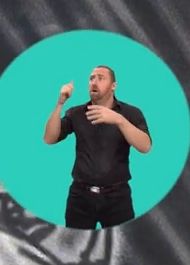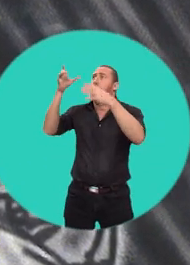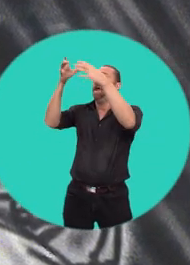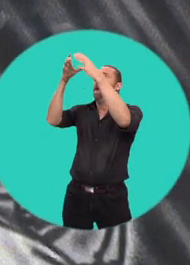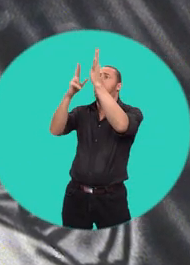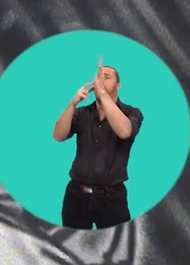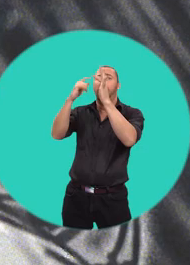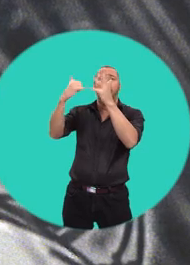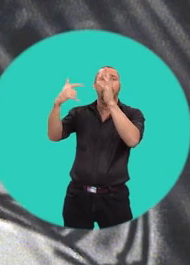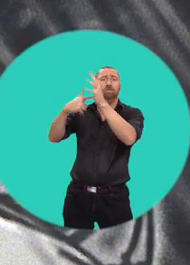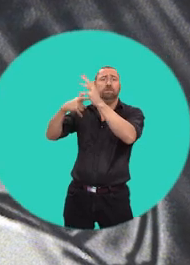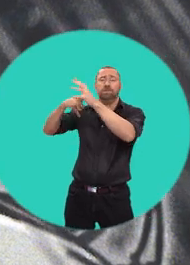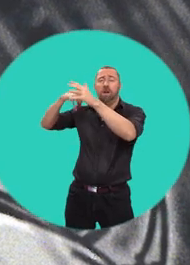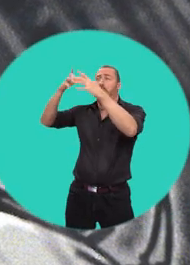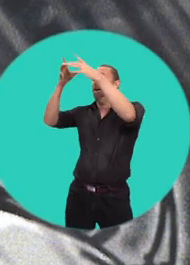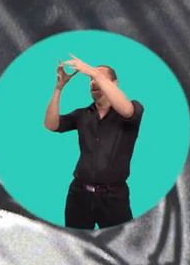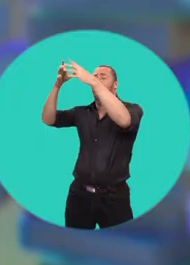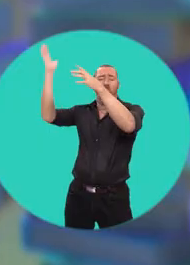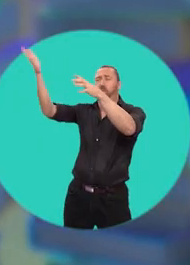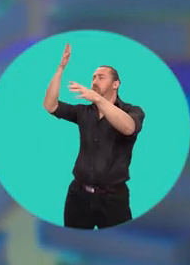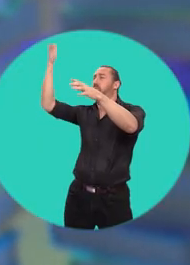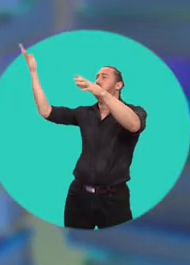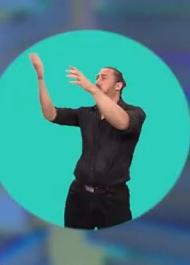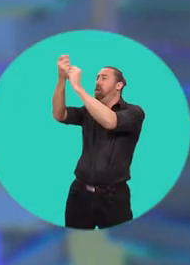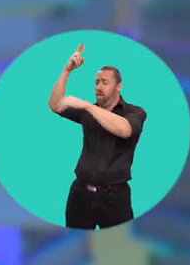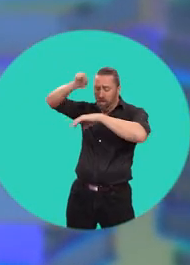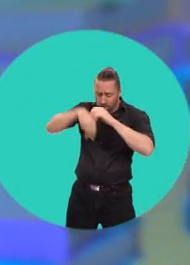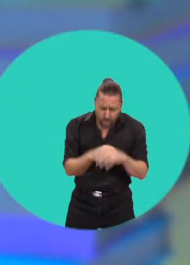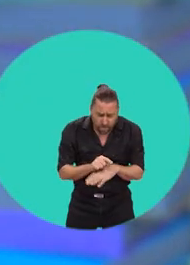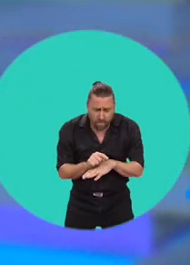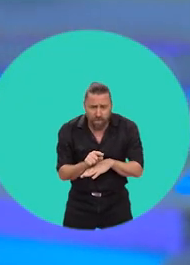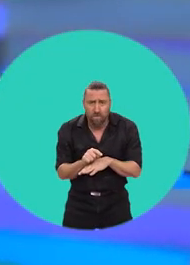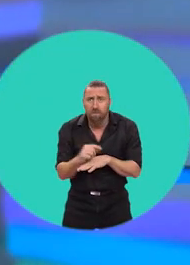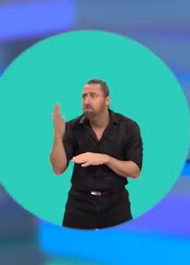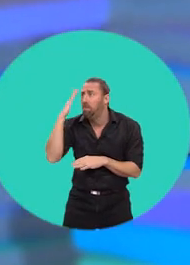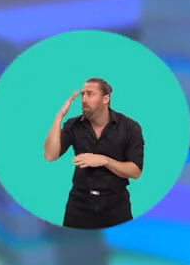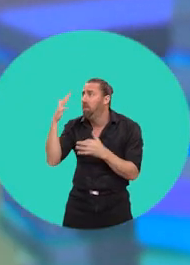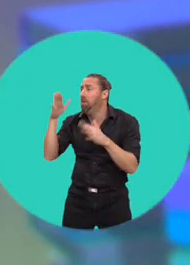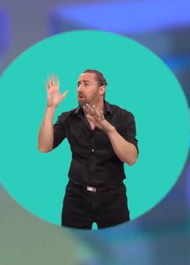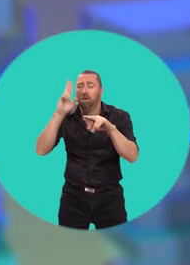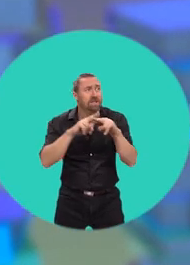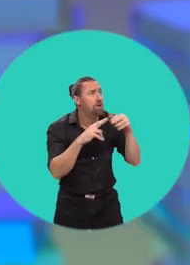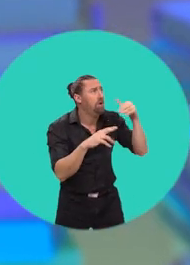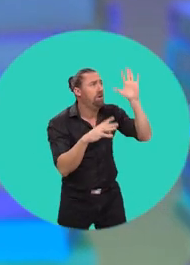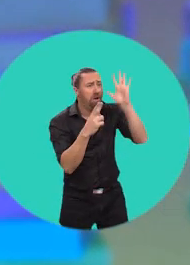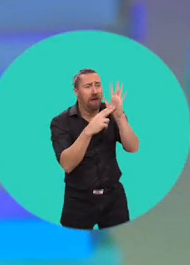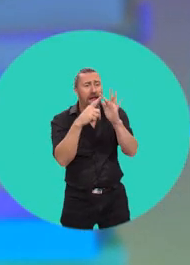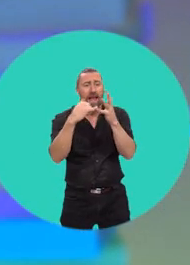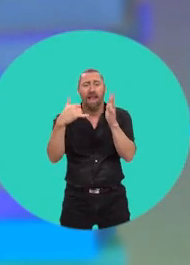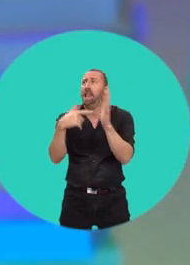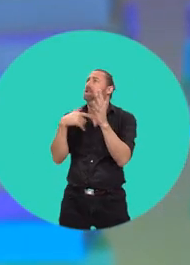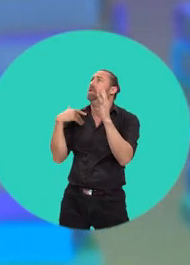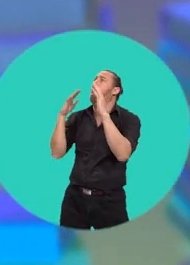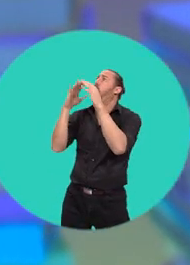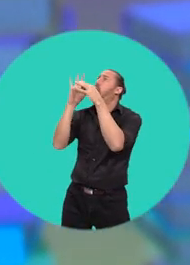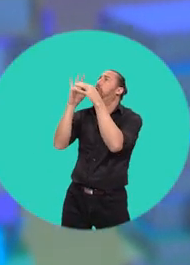by wild, wintry weather. No mum, no dad, no nest to call home.